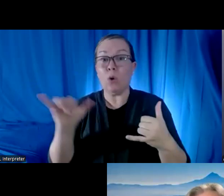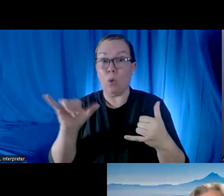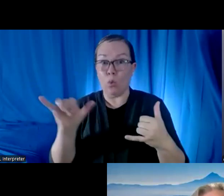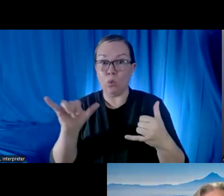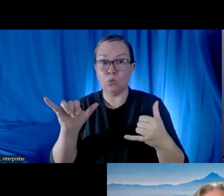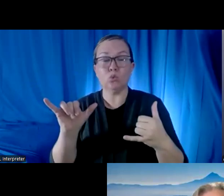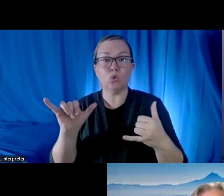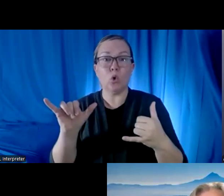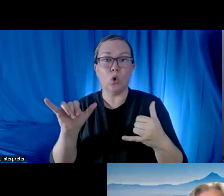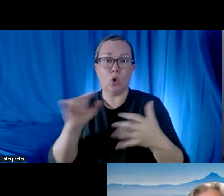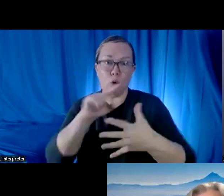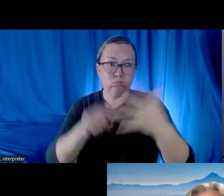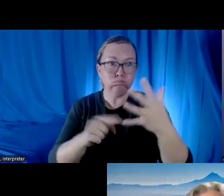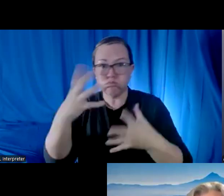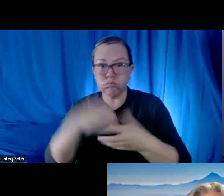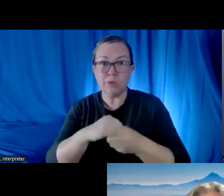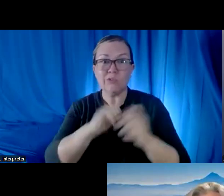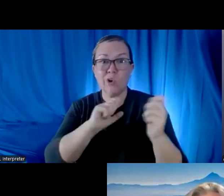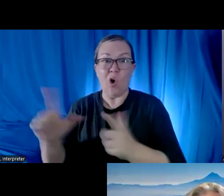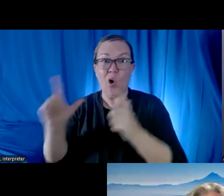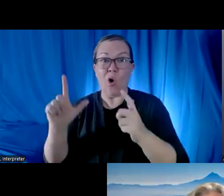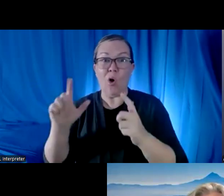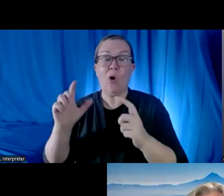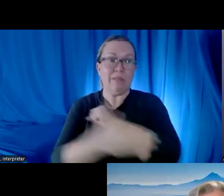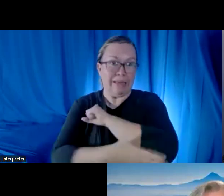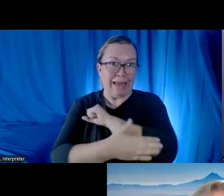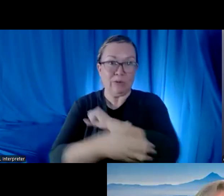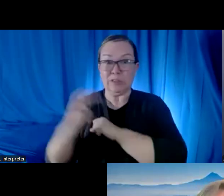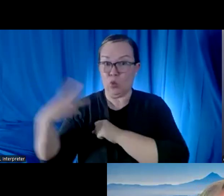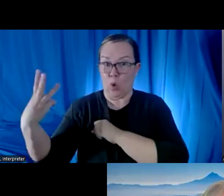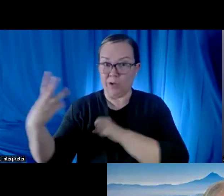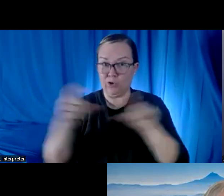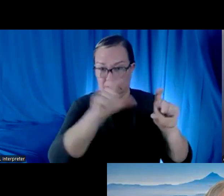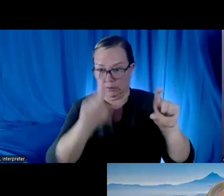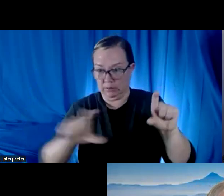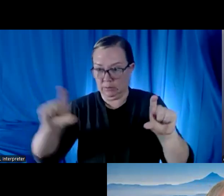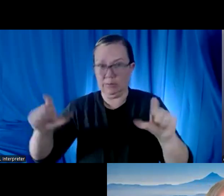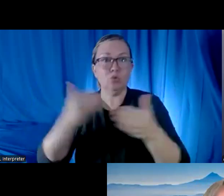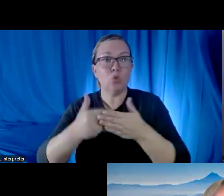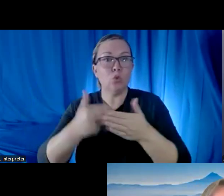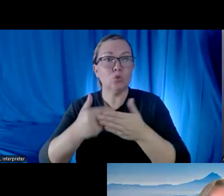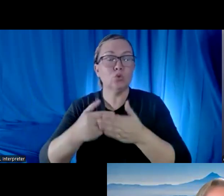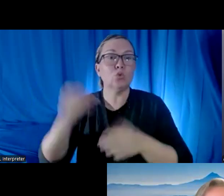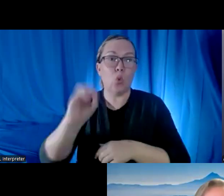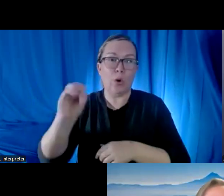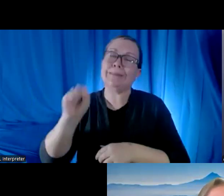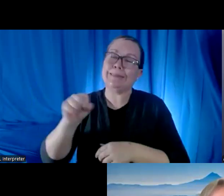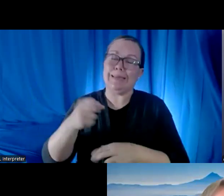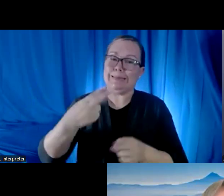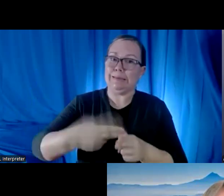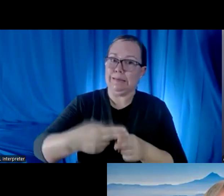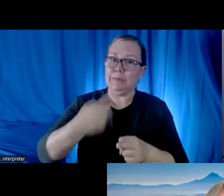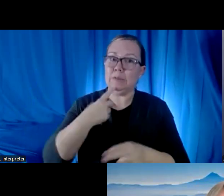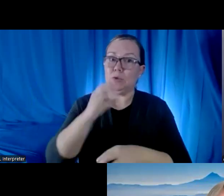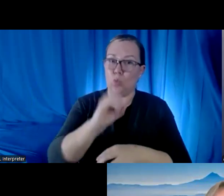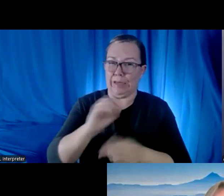into all of the counties in Washington that border Oregon. So know that as well, even though our name is Disability Rights Oregon, some of our work